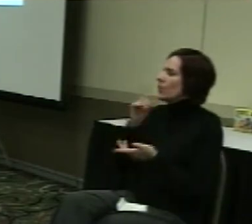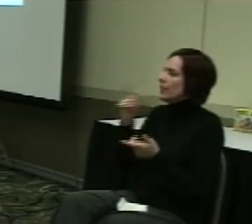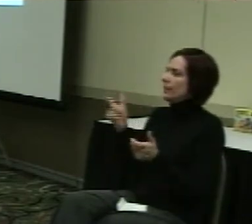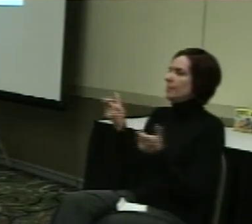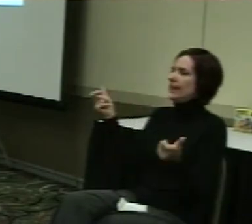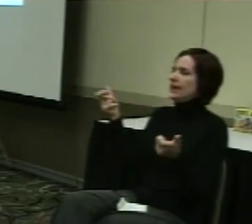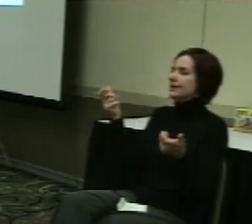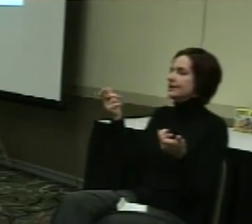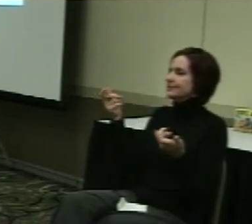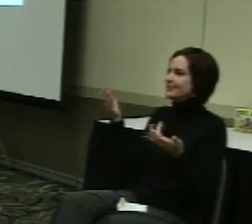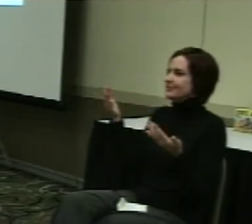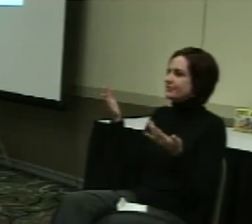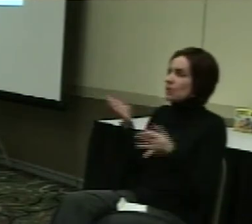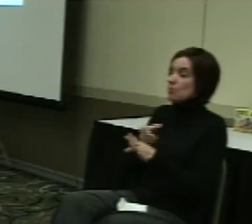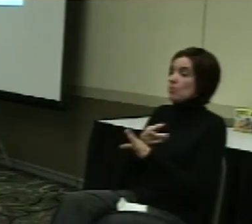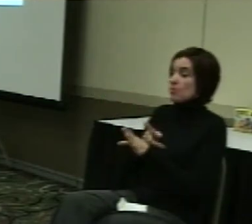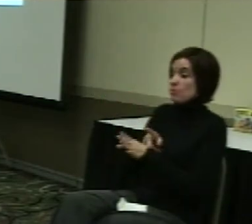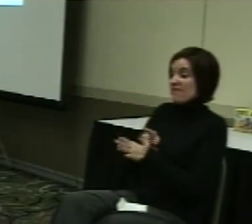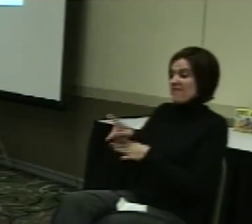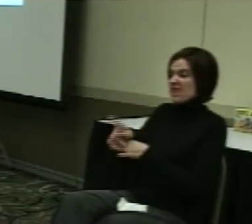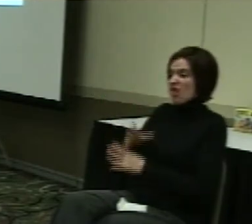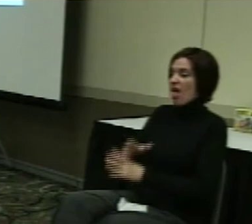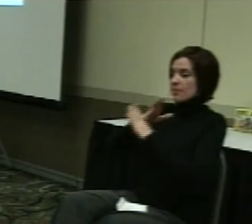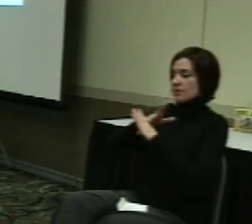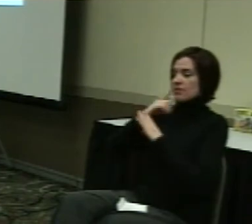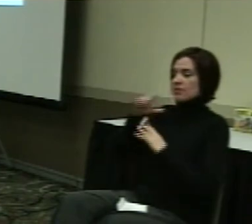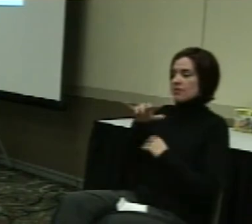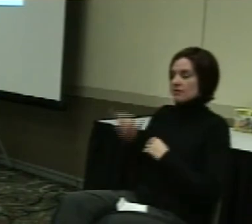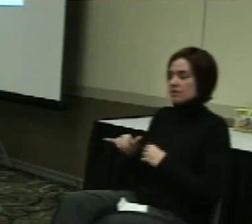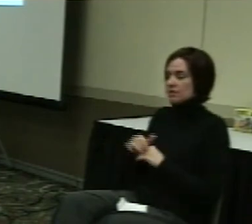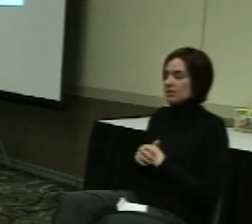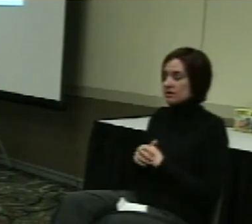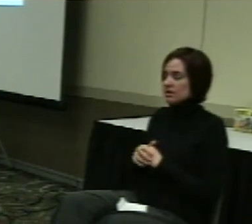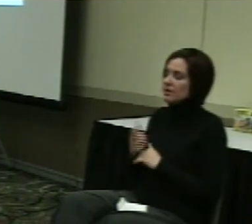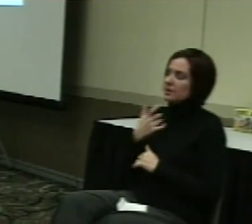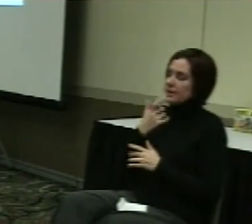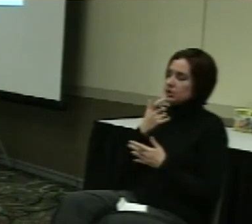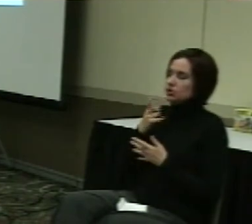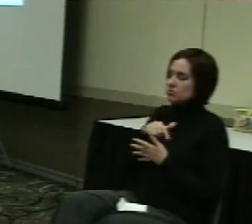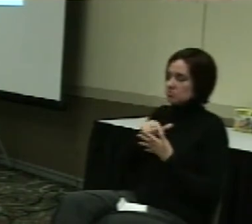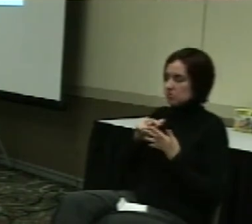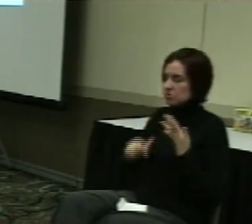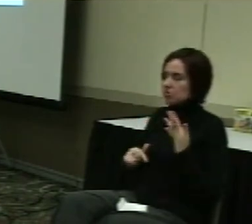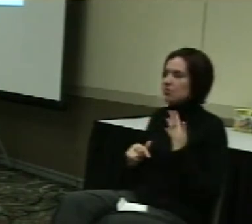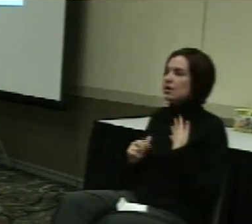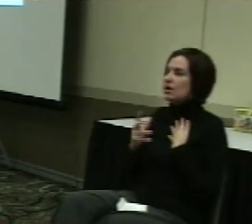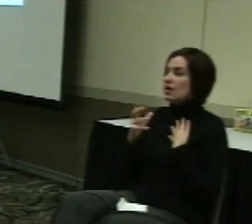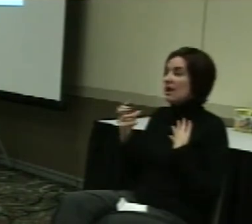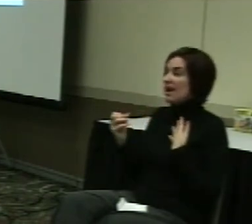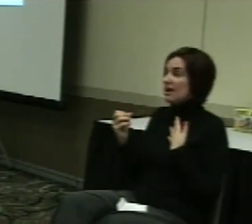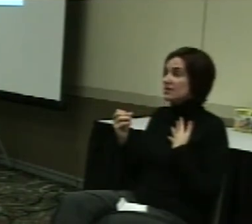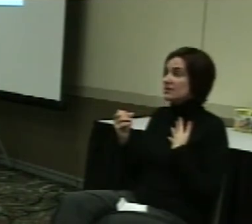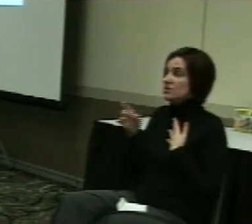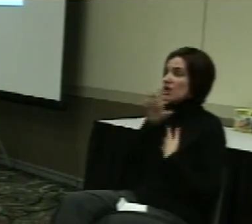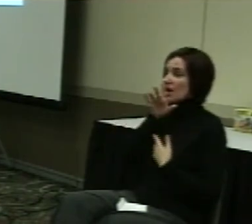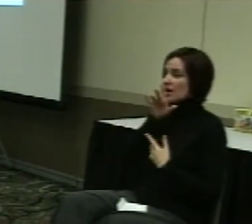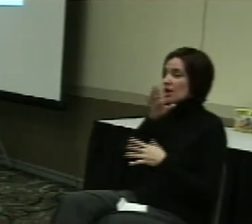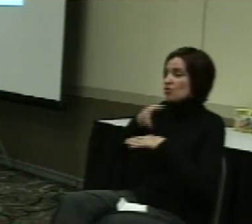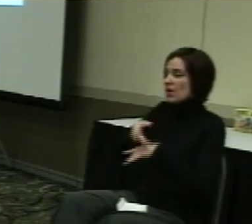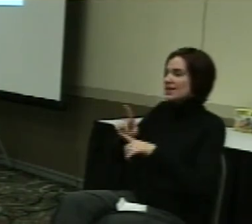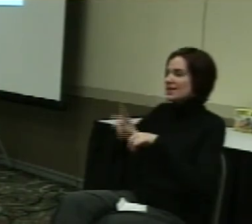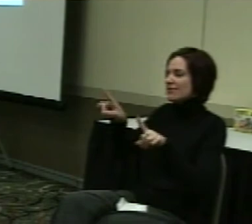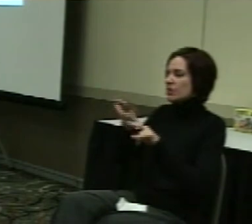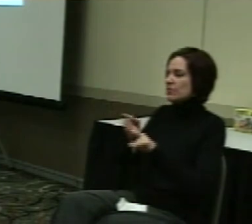professional obstacles to doing this? So we mentioned so many of them here, and talking across different